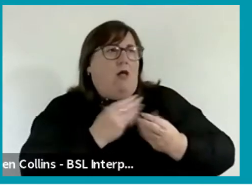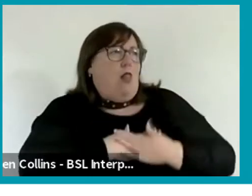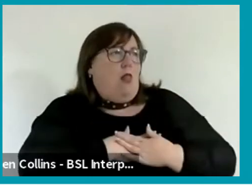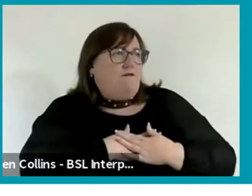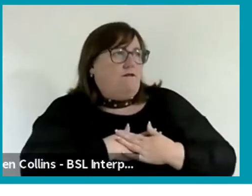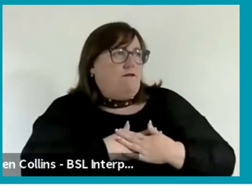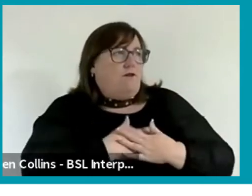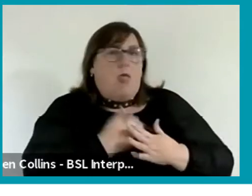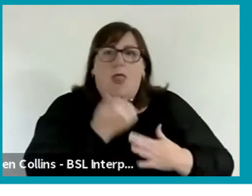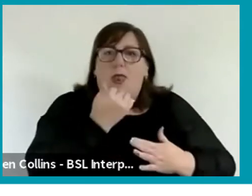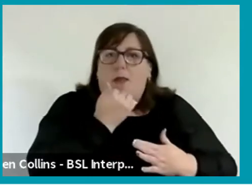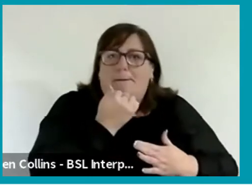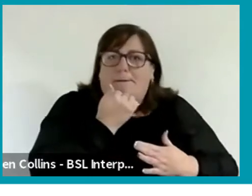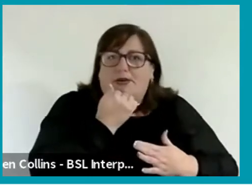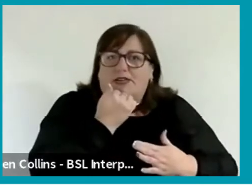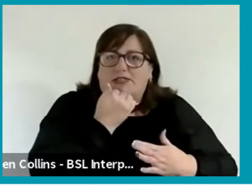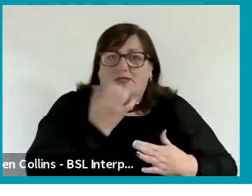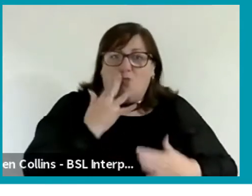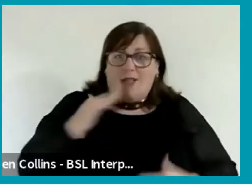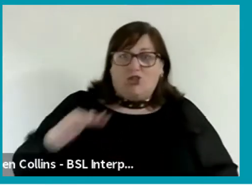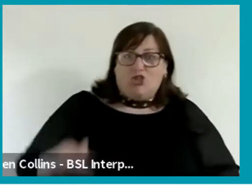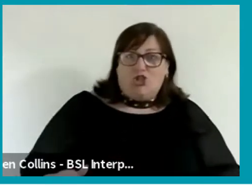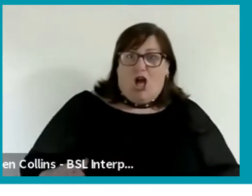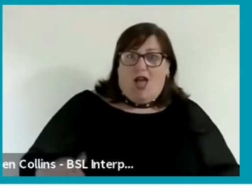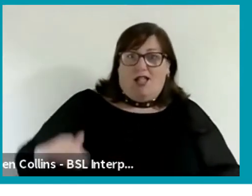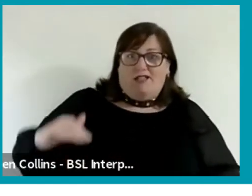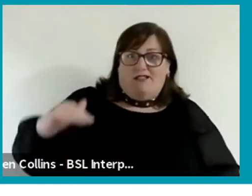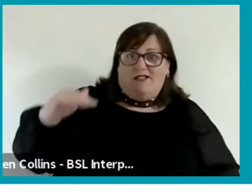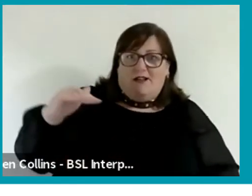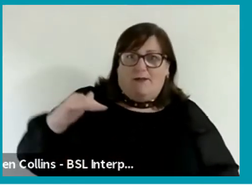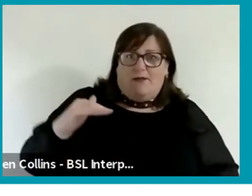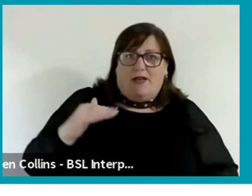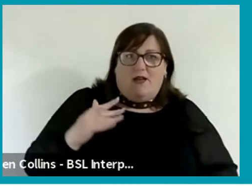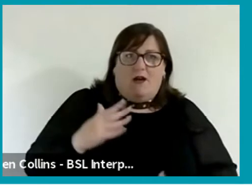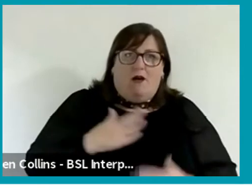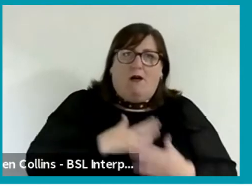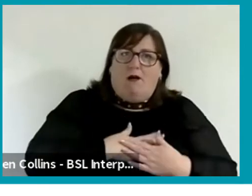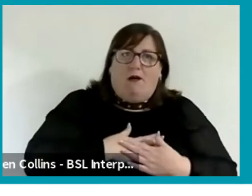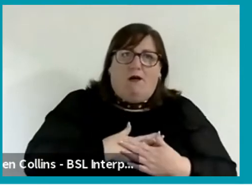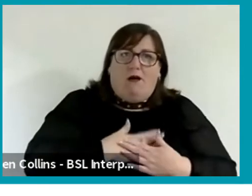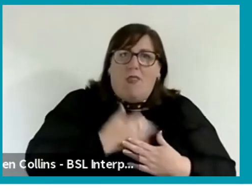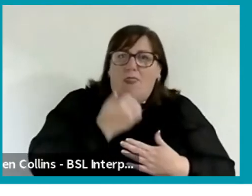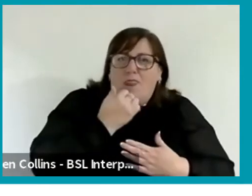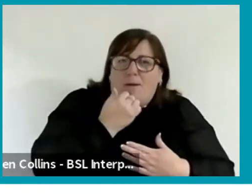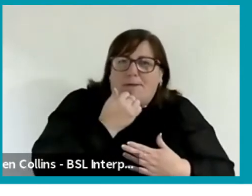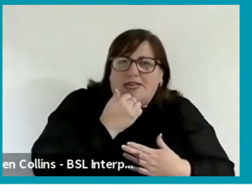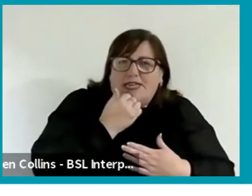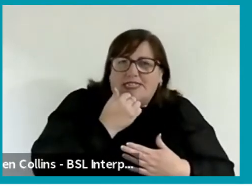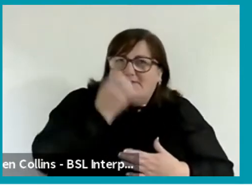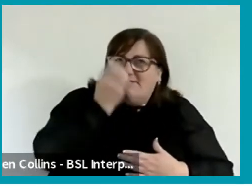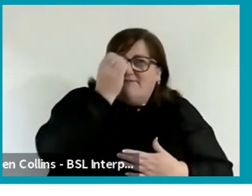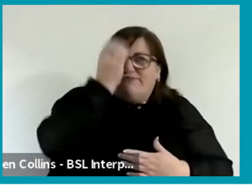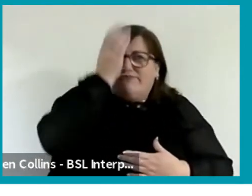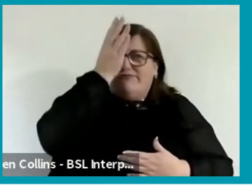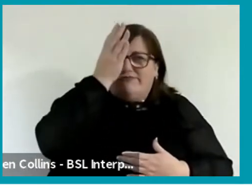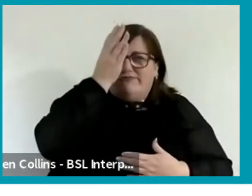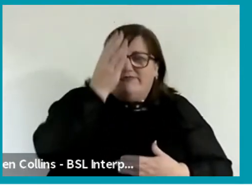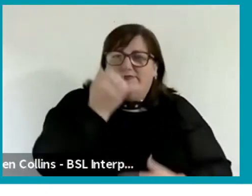kind of intrigued child when I was a kid. I was very good with numbers. I won